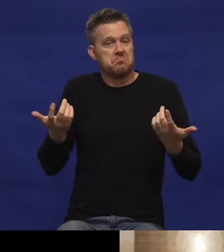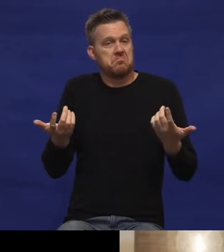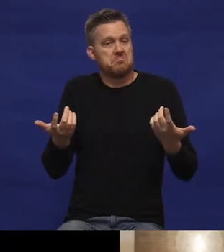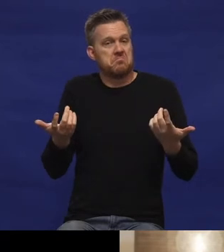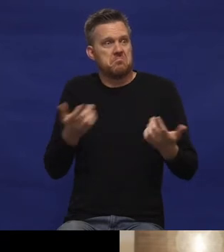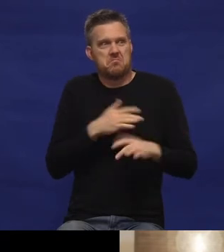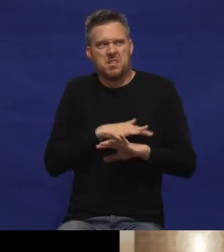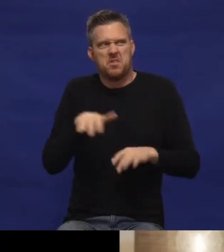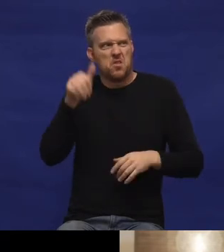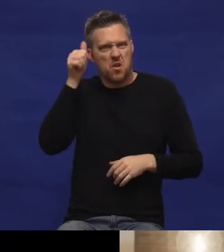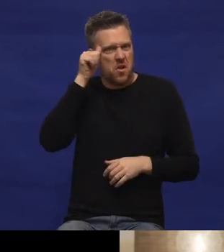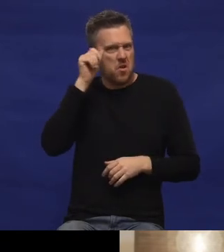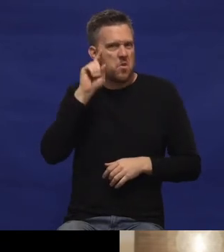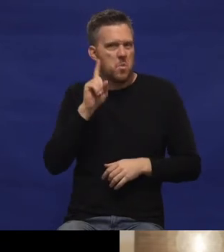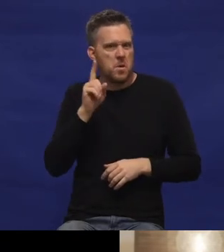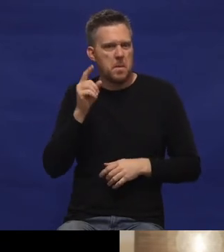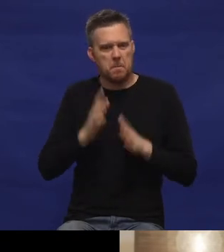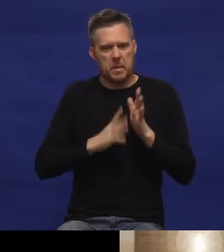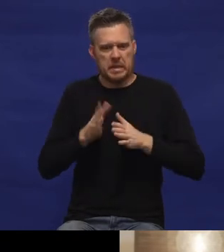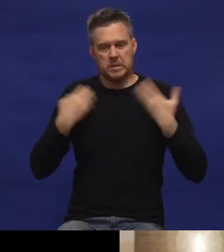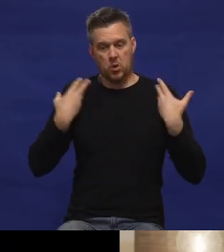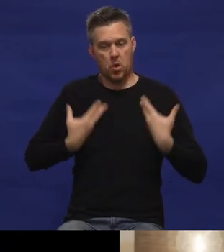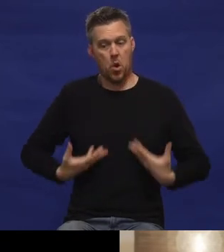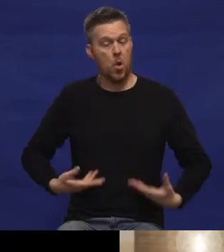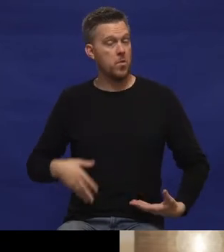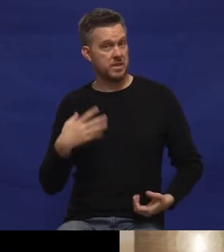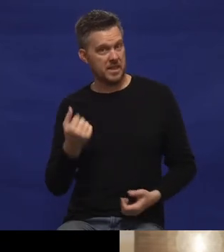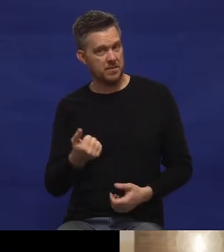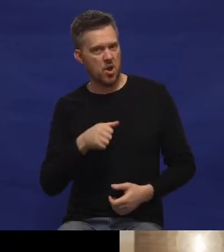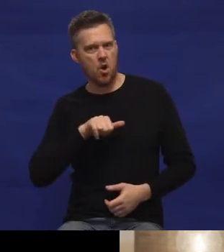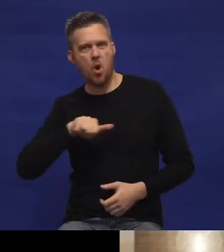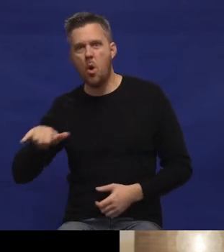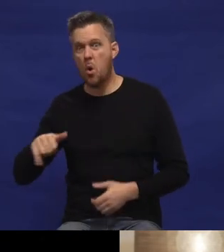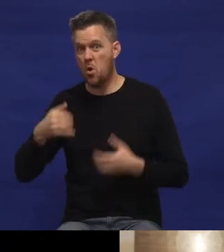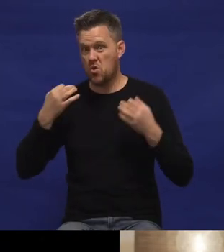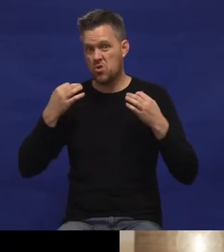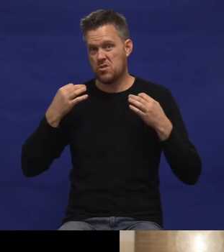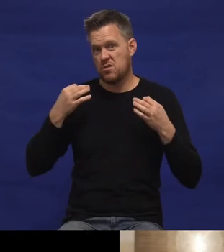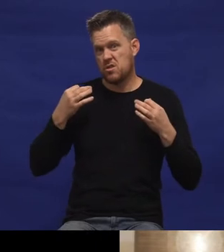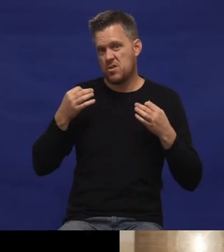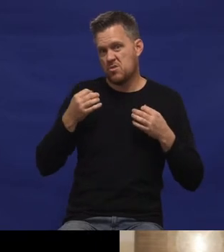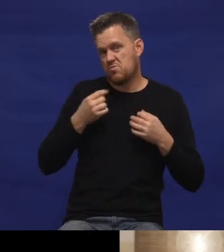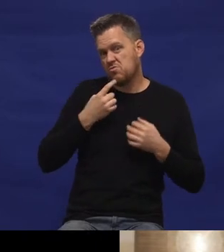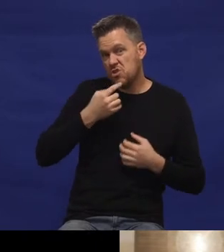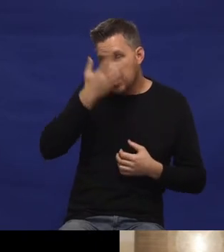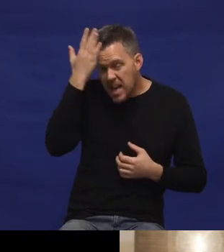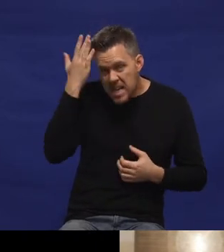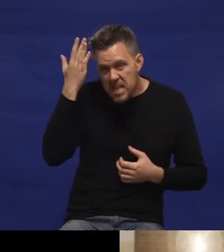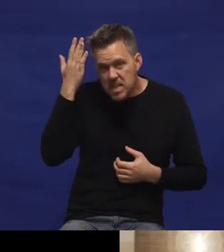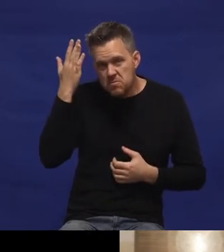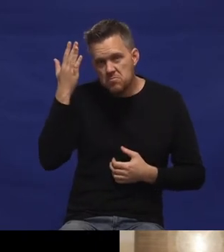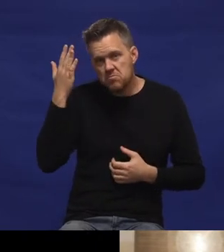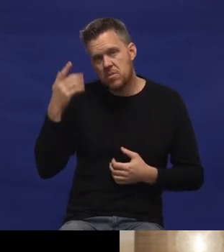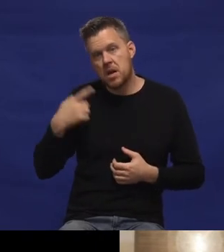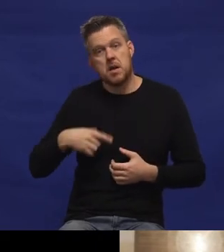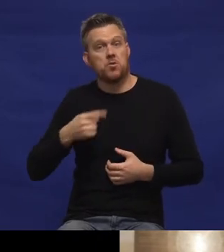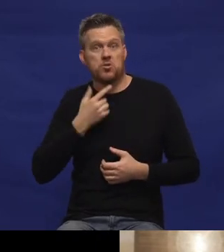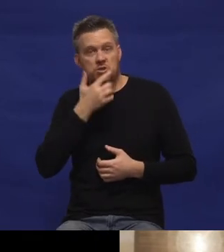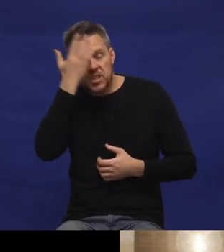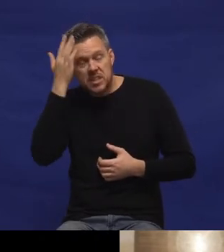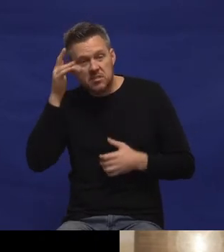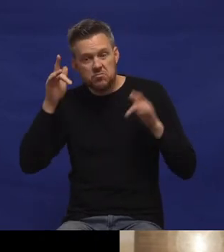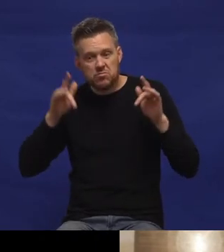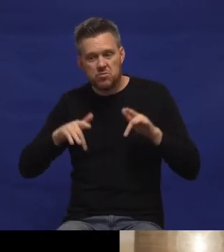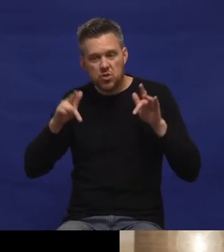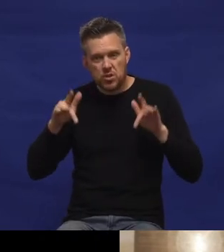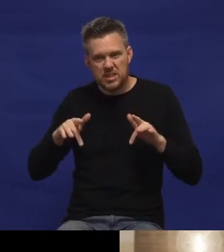have known what it was to be clothed, let alone what it was to experience shame, because shame